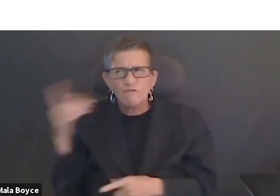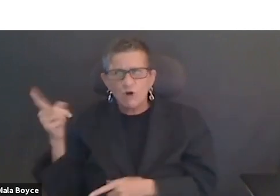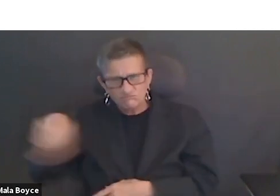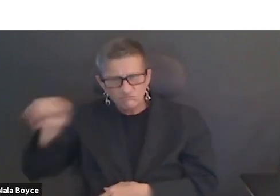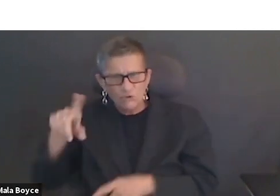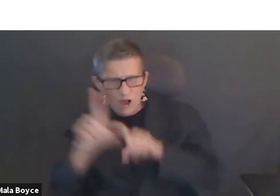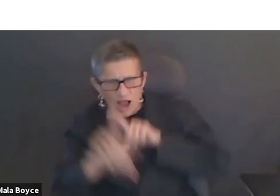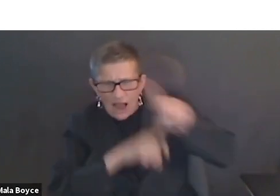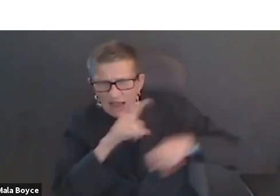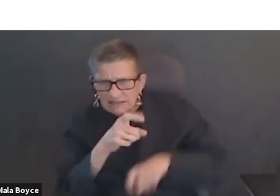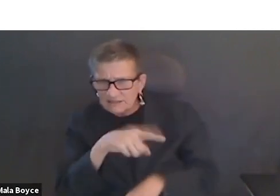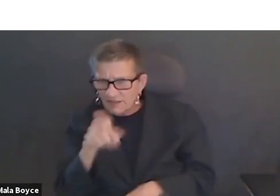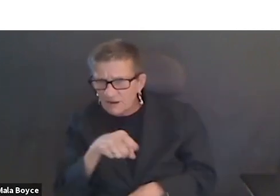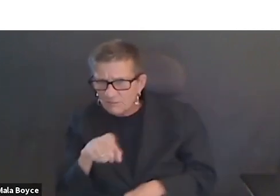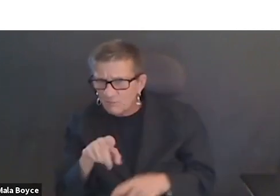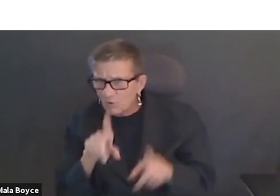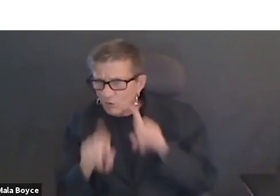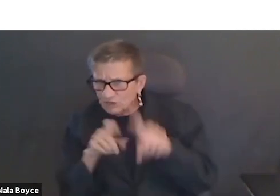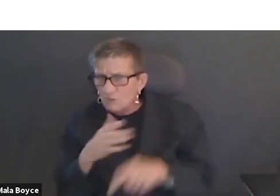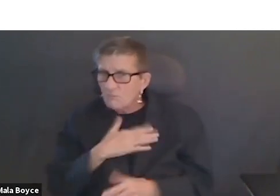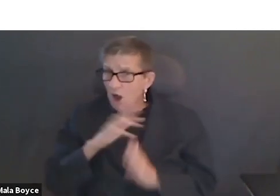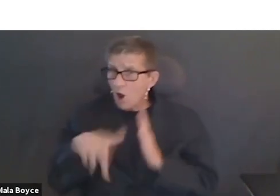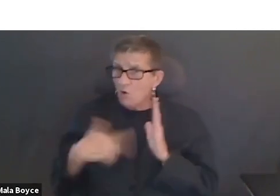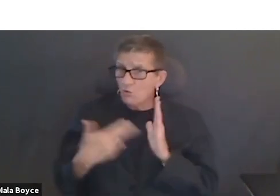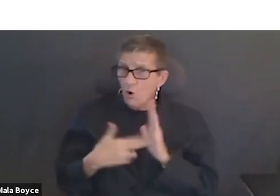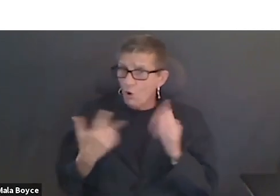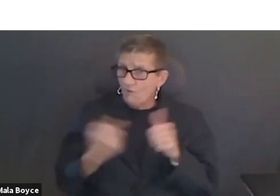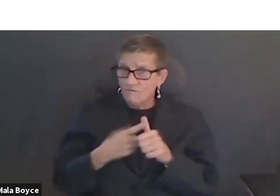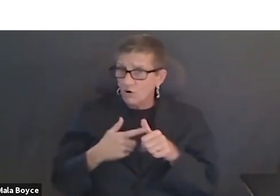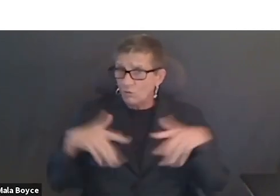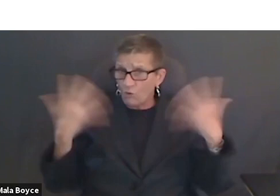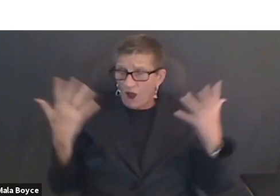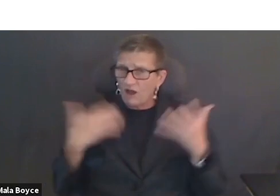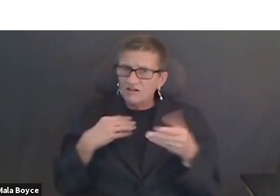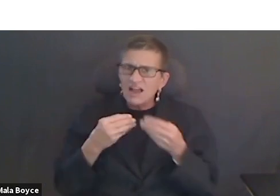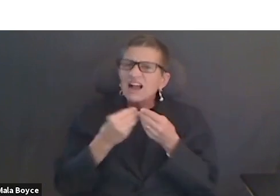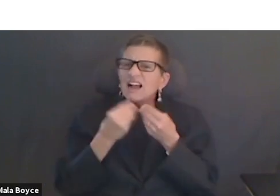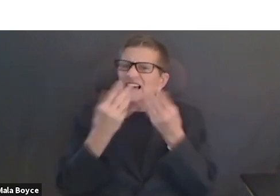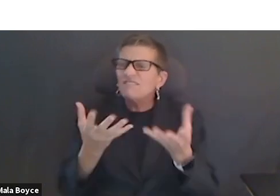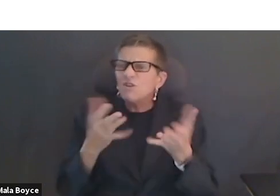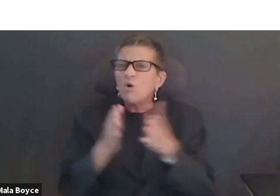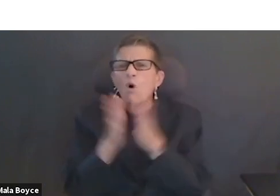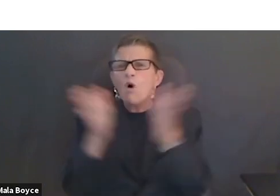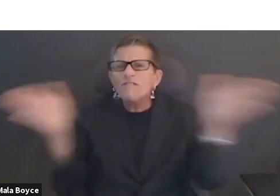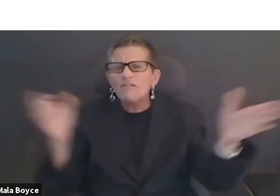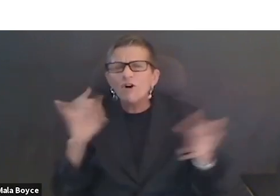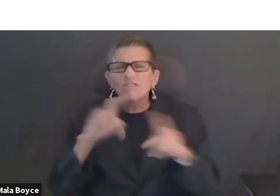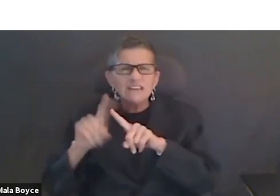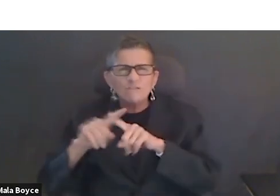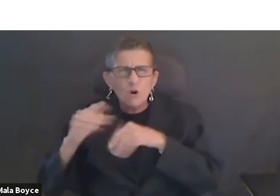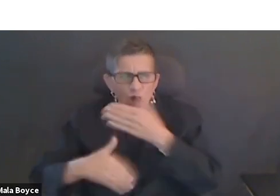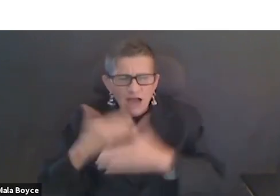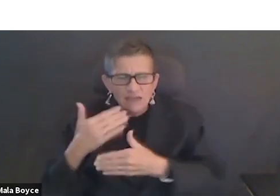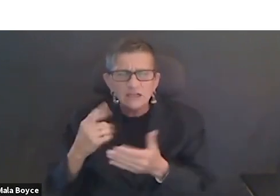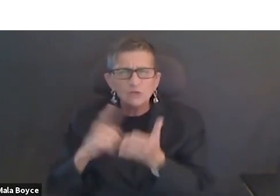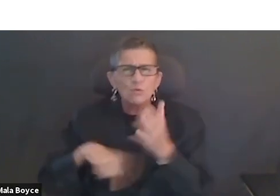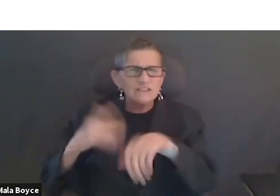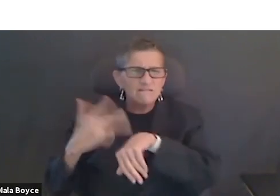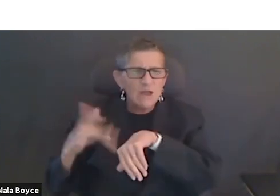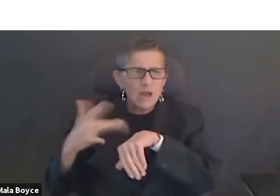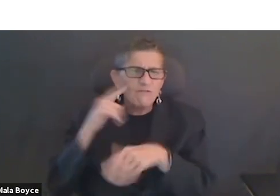questions. My role here is to first just give a quick overview of the different processes available to request